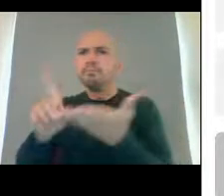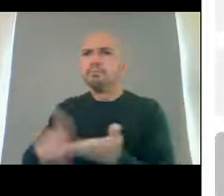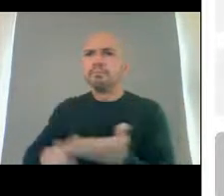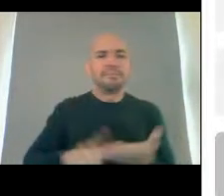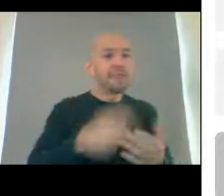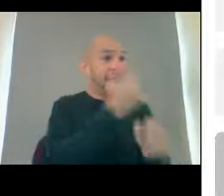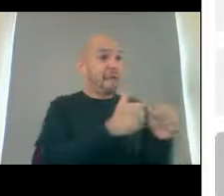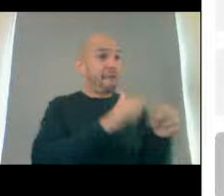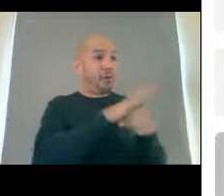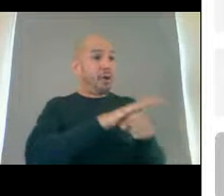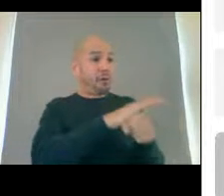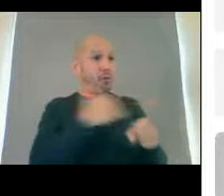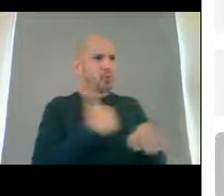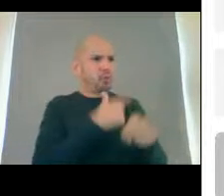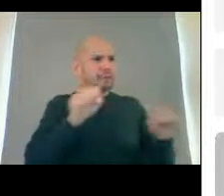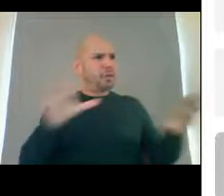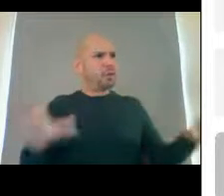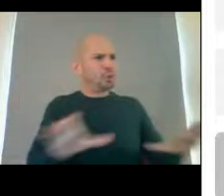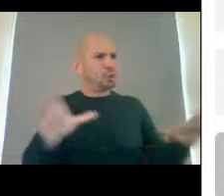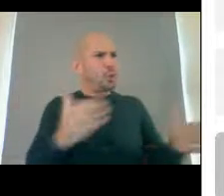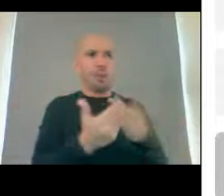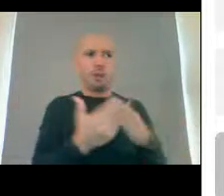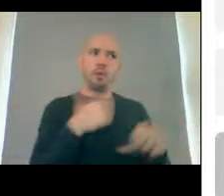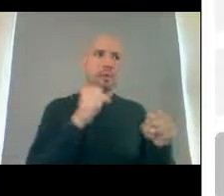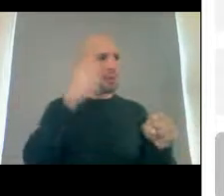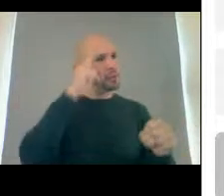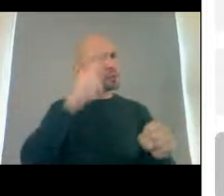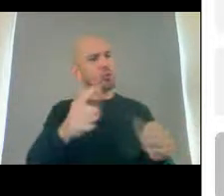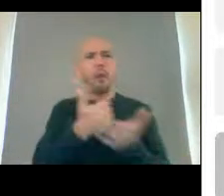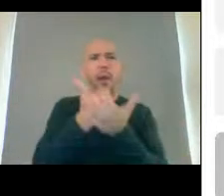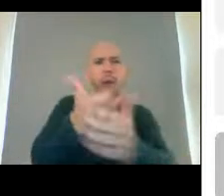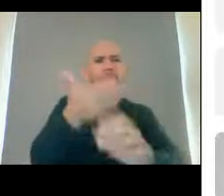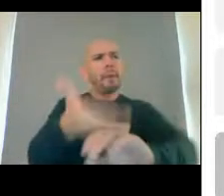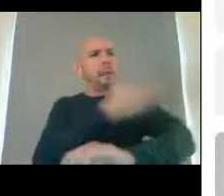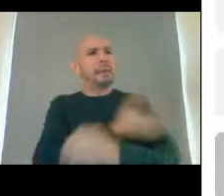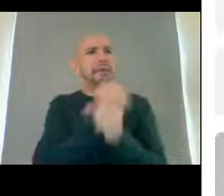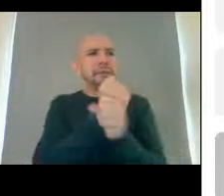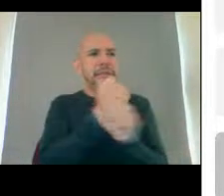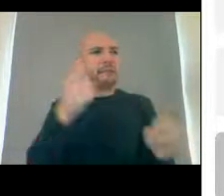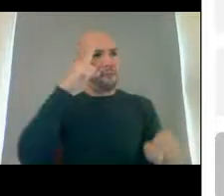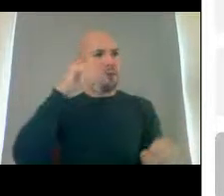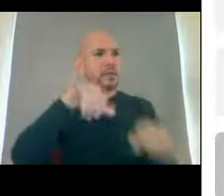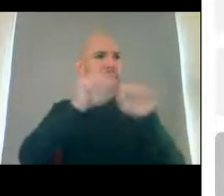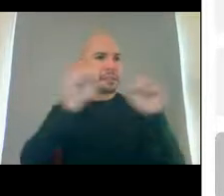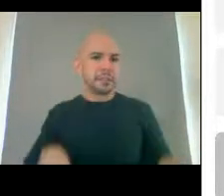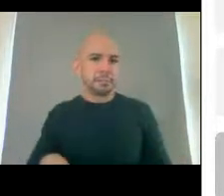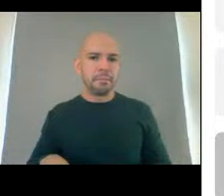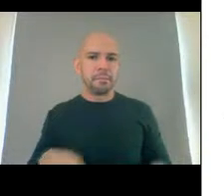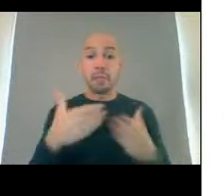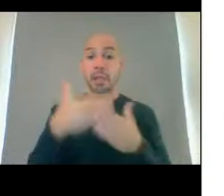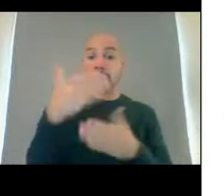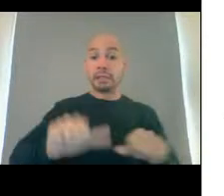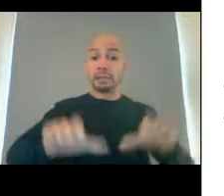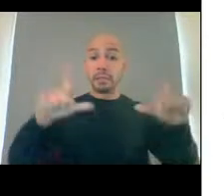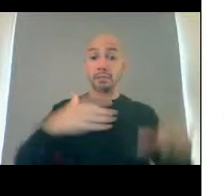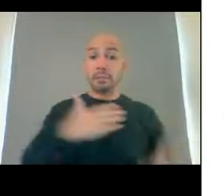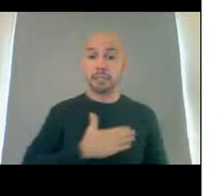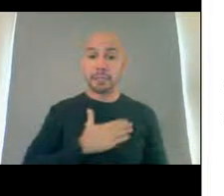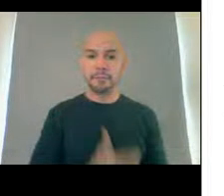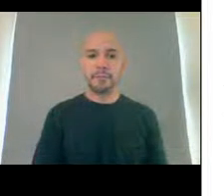we can to enhance safety on the on the system next slide please